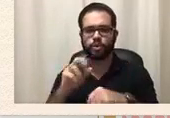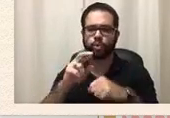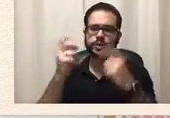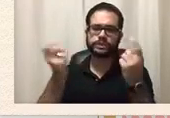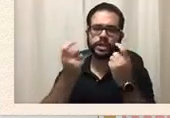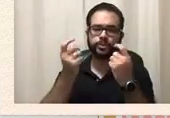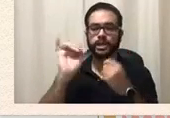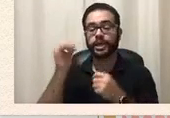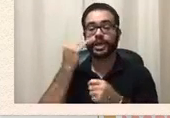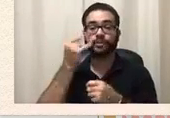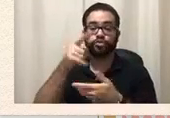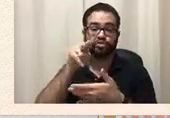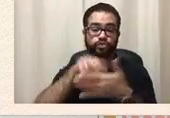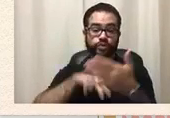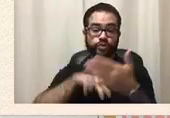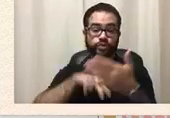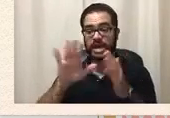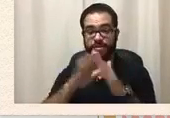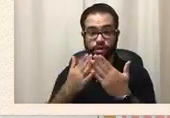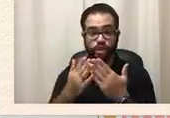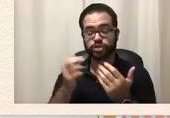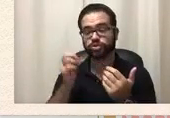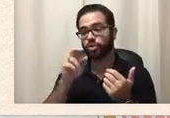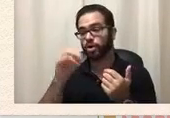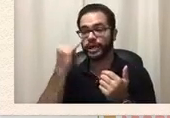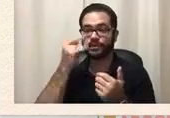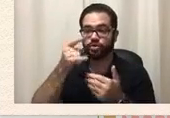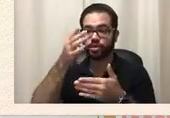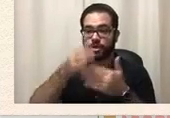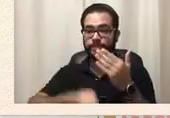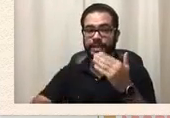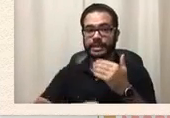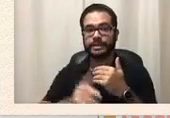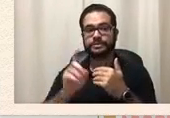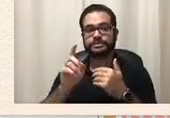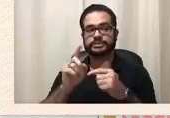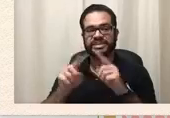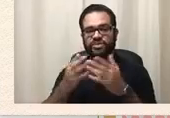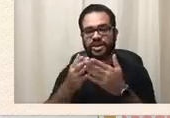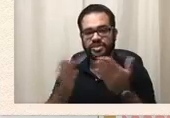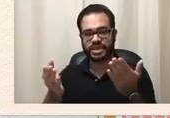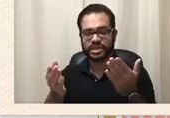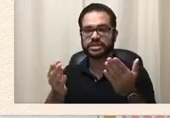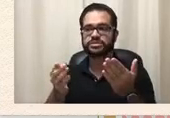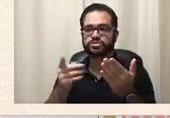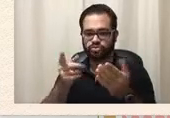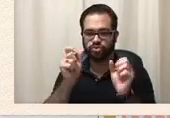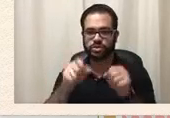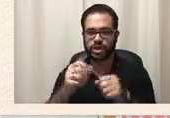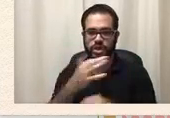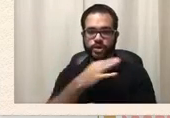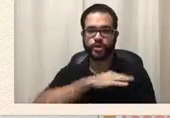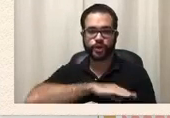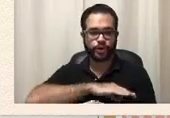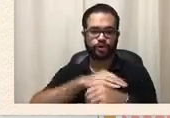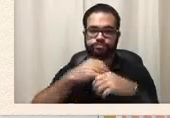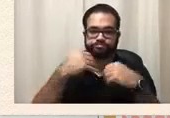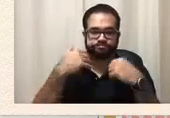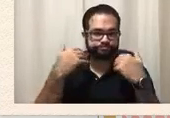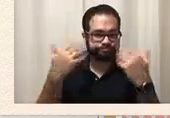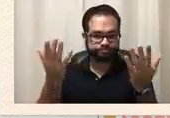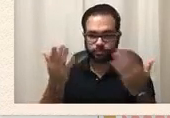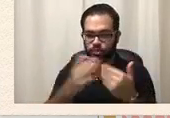or if you complete X amount of tasks or activities, you can earn whatever your child or student wants to work